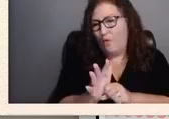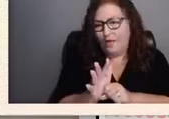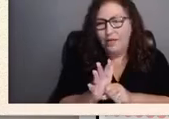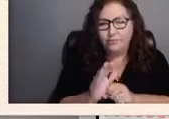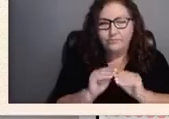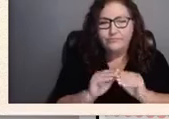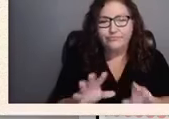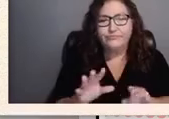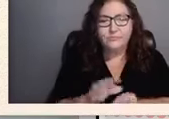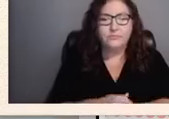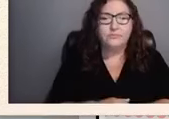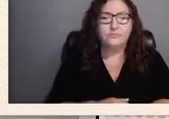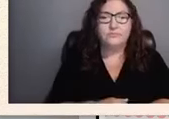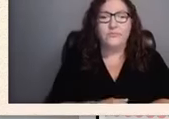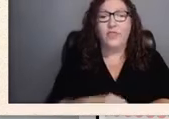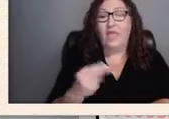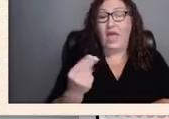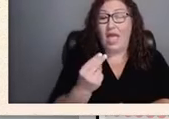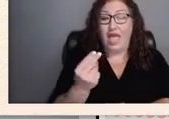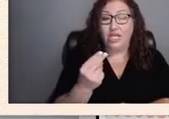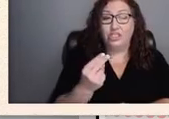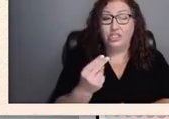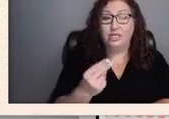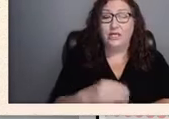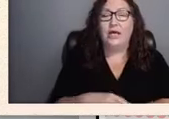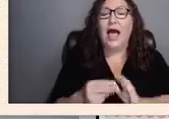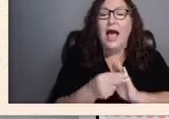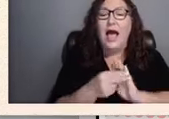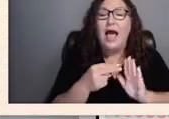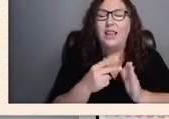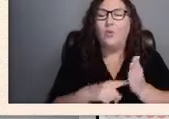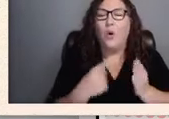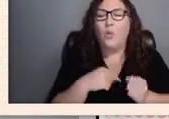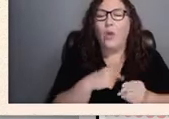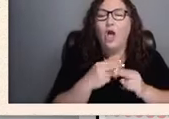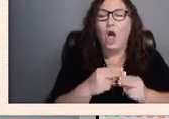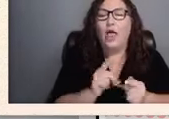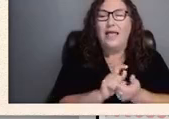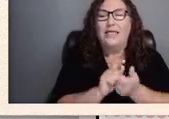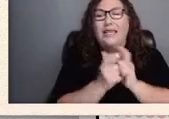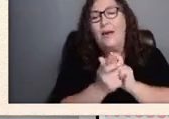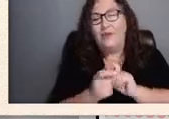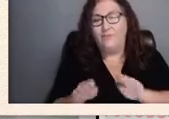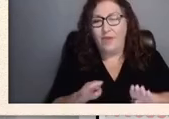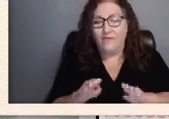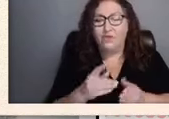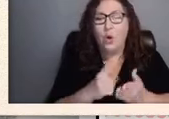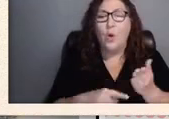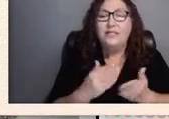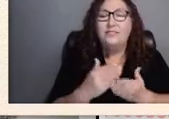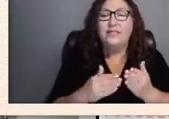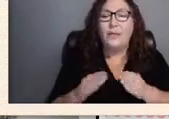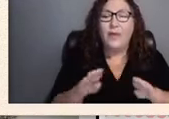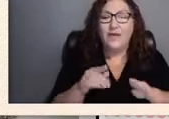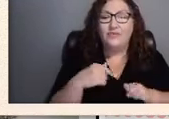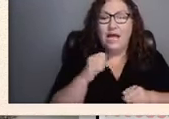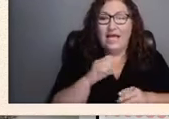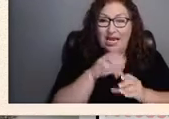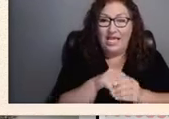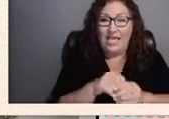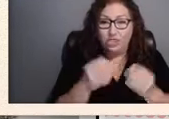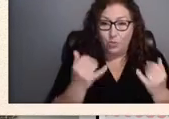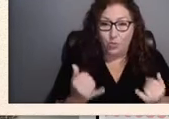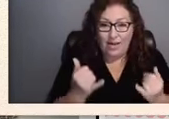The H is highlighting what we call adaptive behaviors. What are some behaviors that I can engage in right now to help